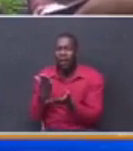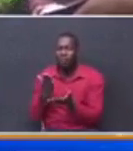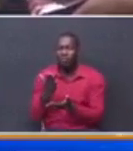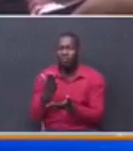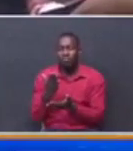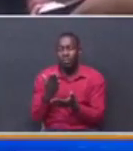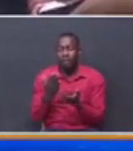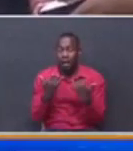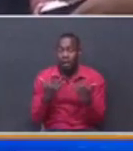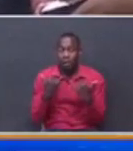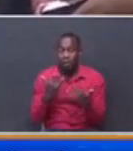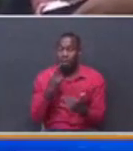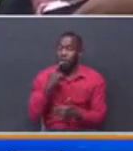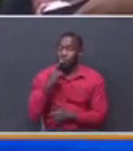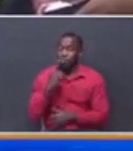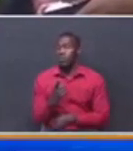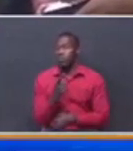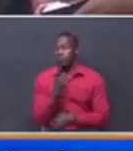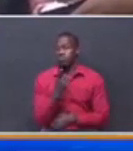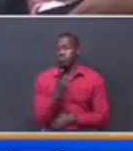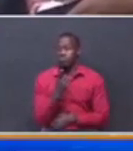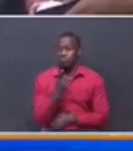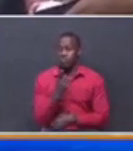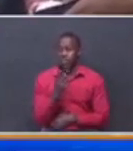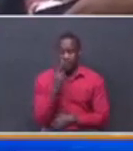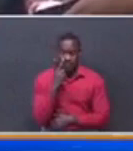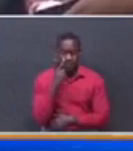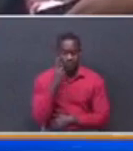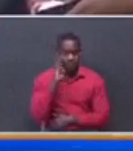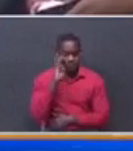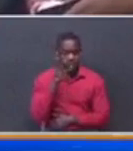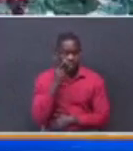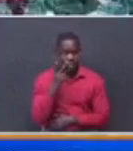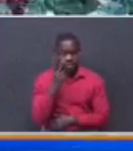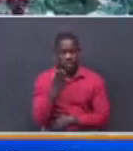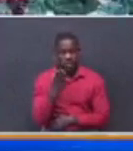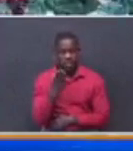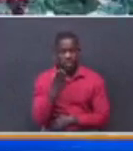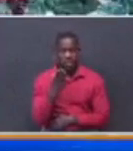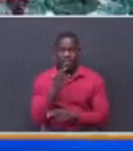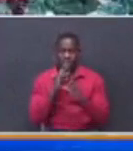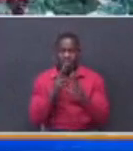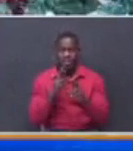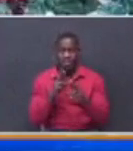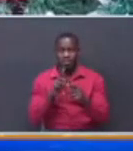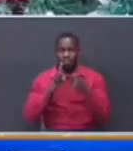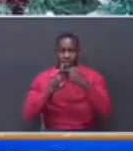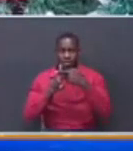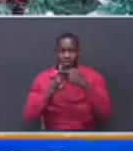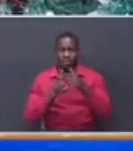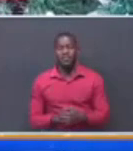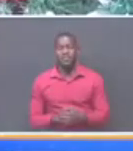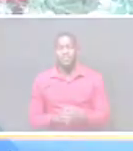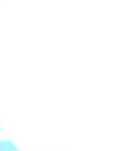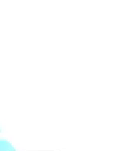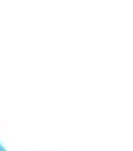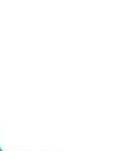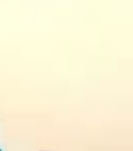assure you to watch that something is going to happen. Now some fighting